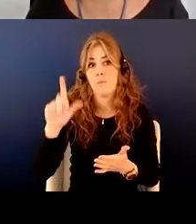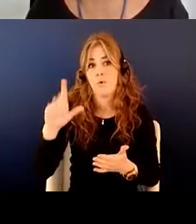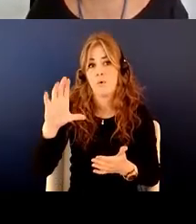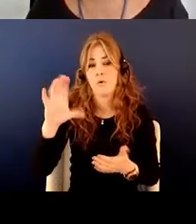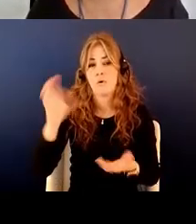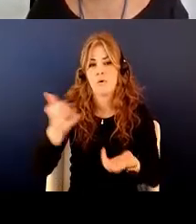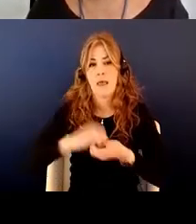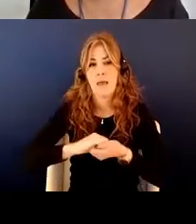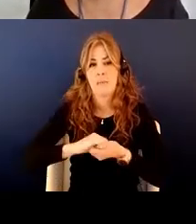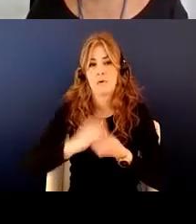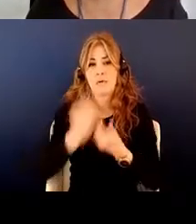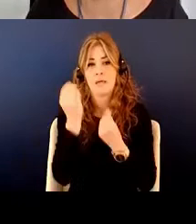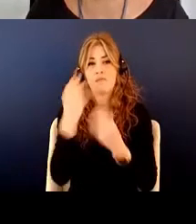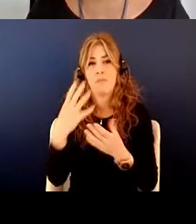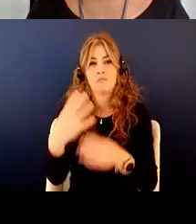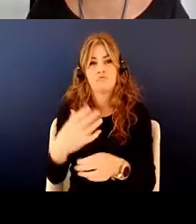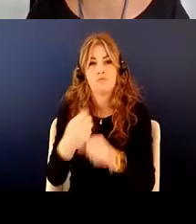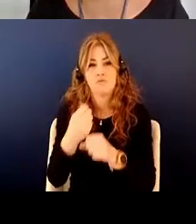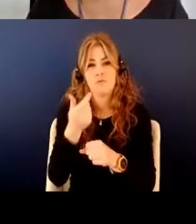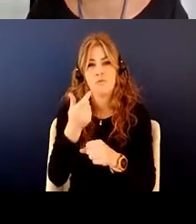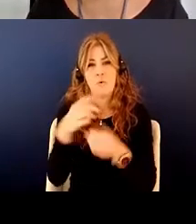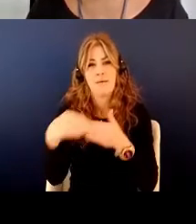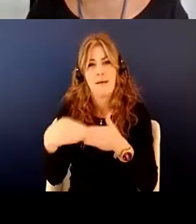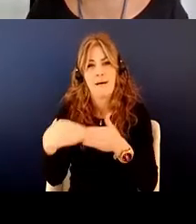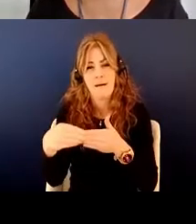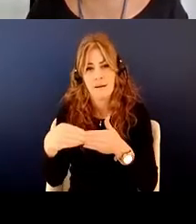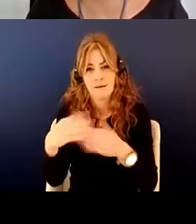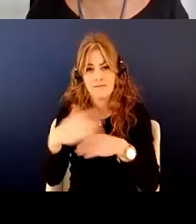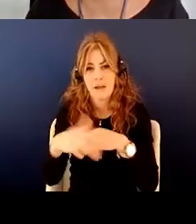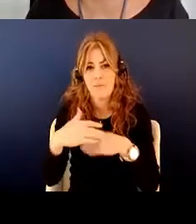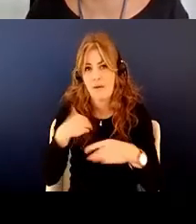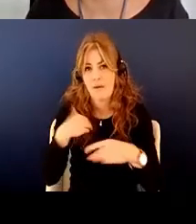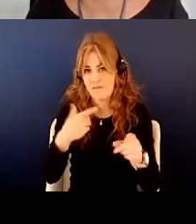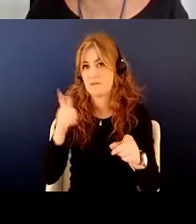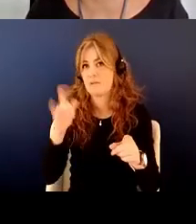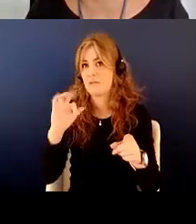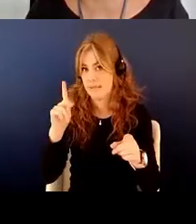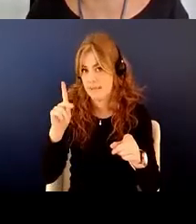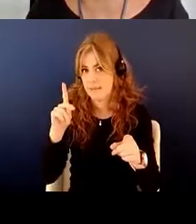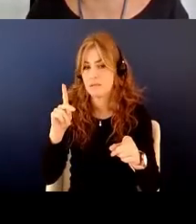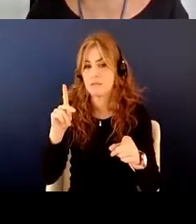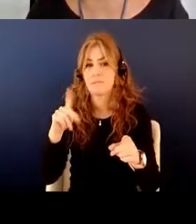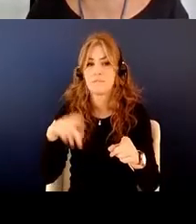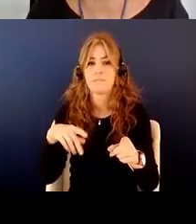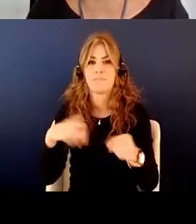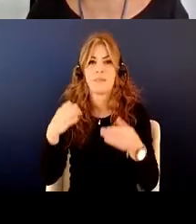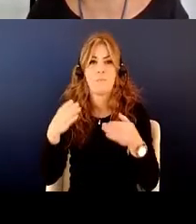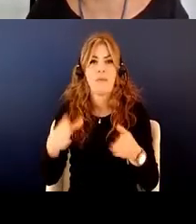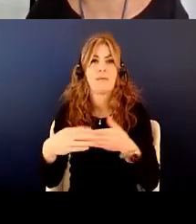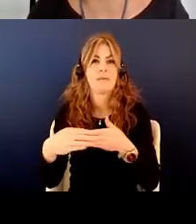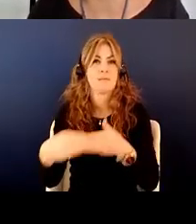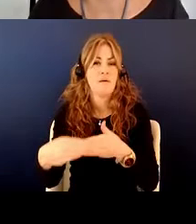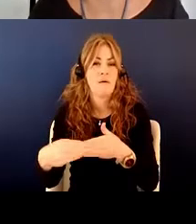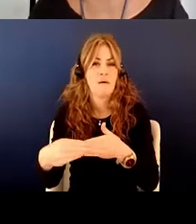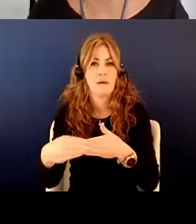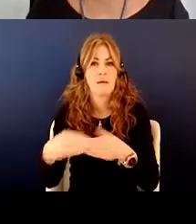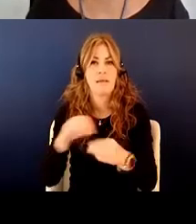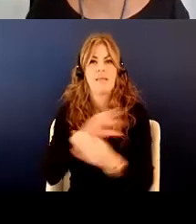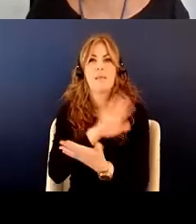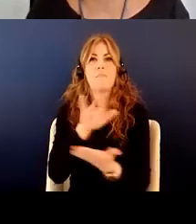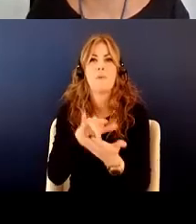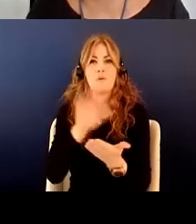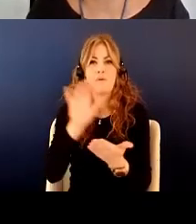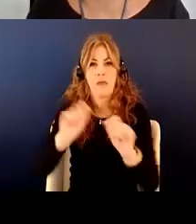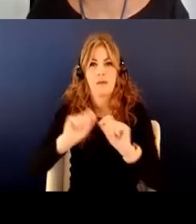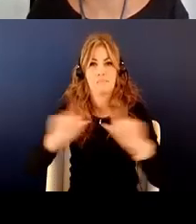informational retrieval guide that's freely available. The link is here. It's under the methods guide in the middle of that page.